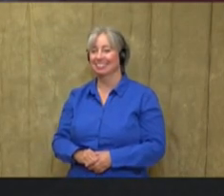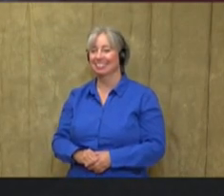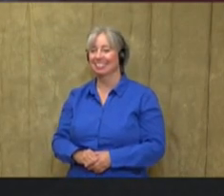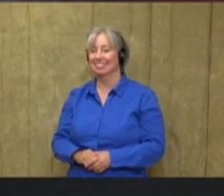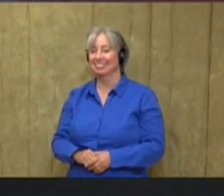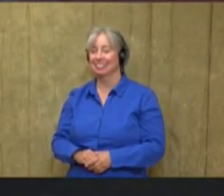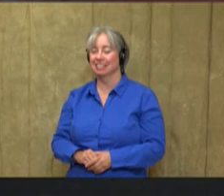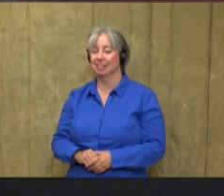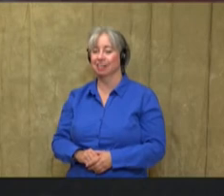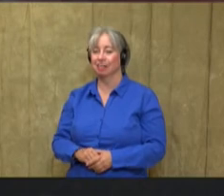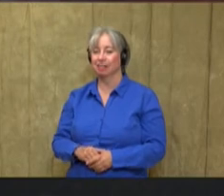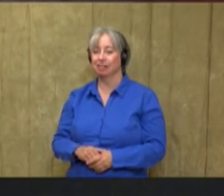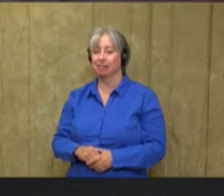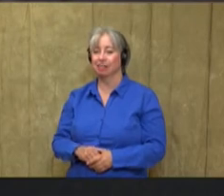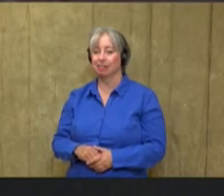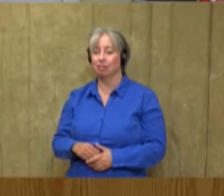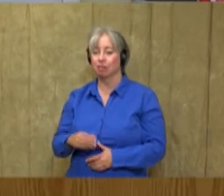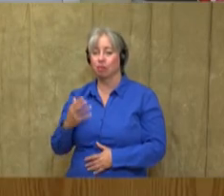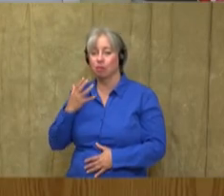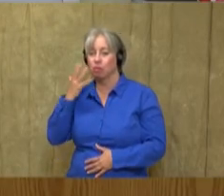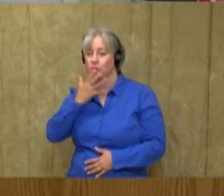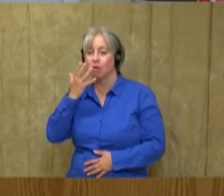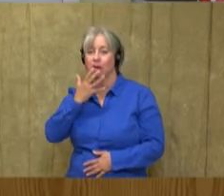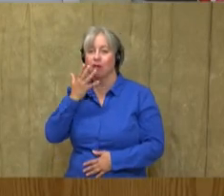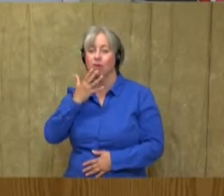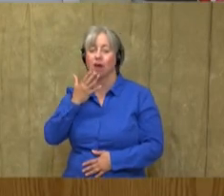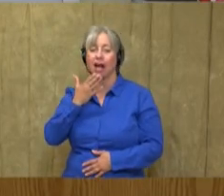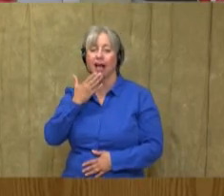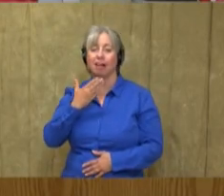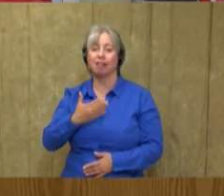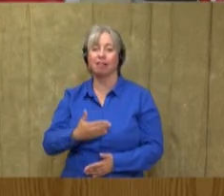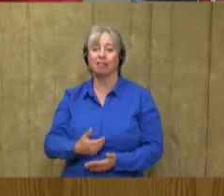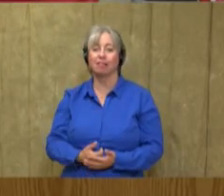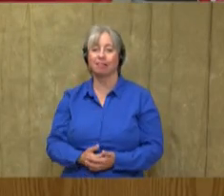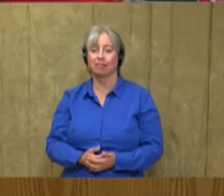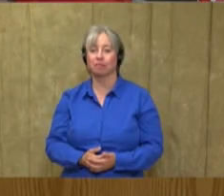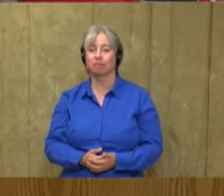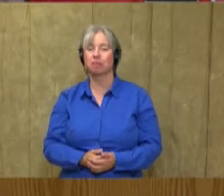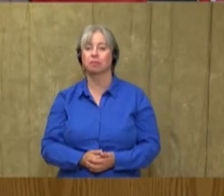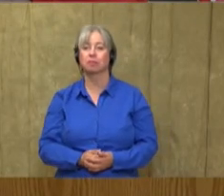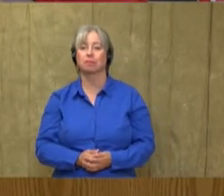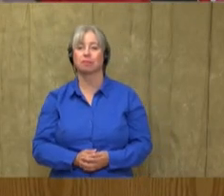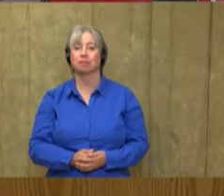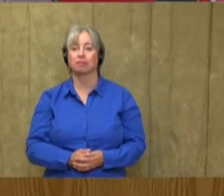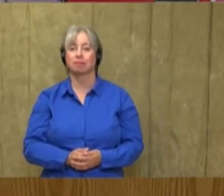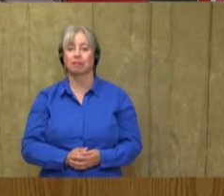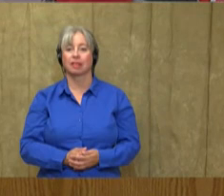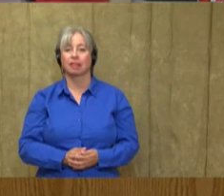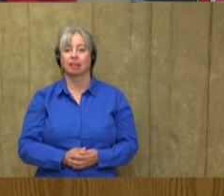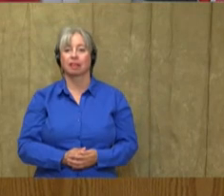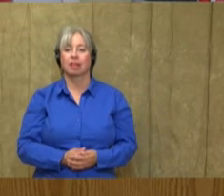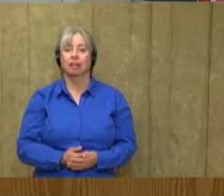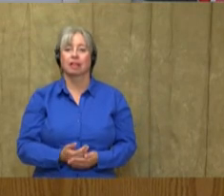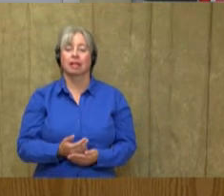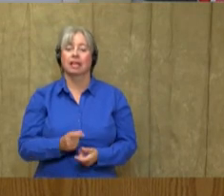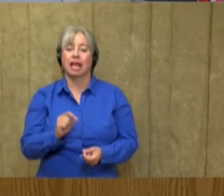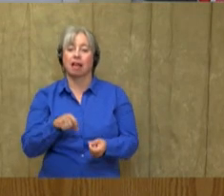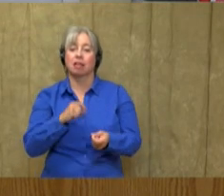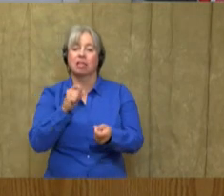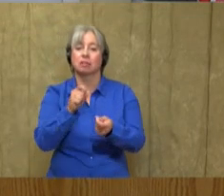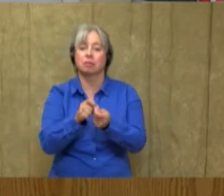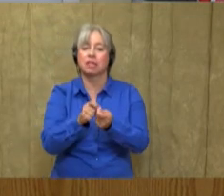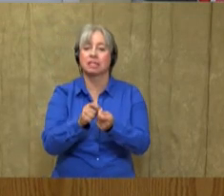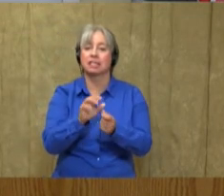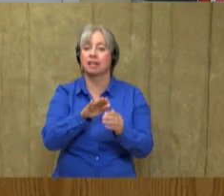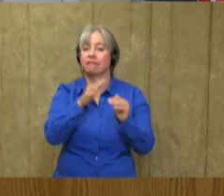Cool. All right, so let's get talking about some specific wave behavior. So now that we